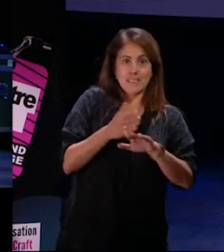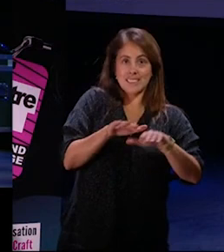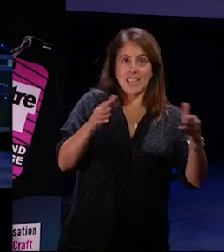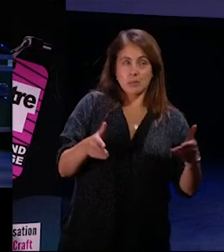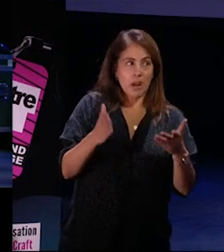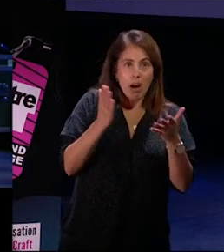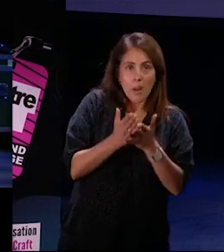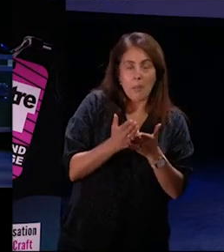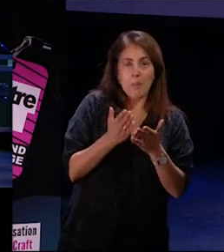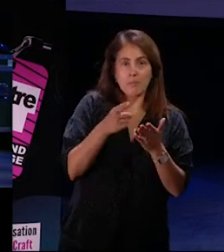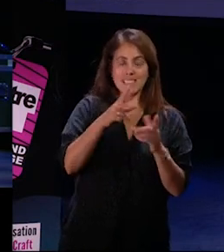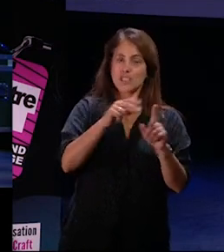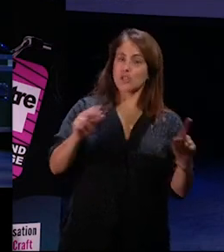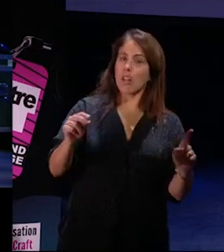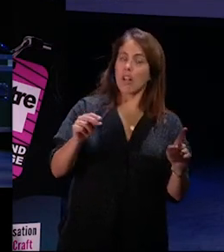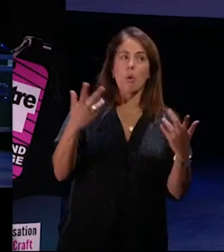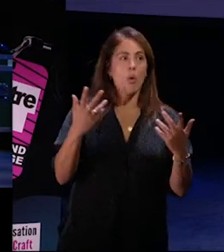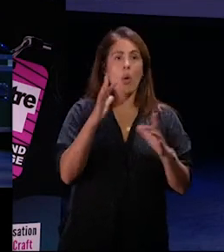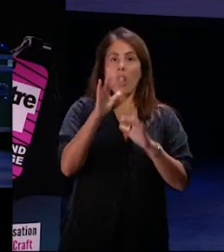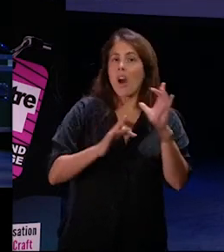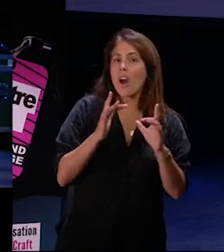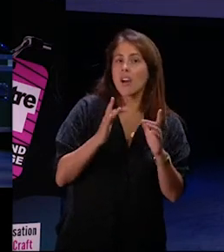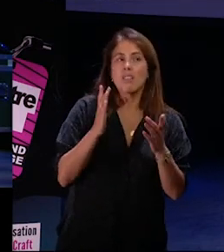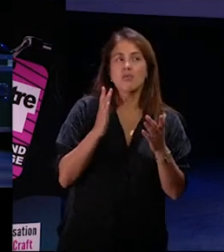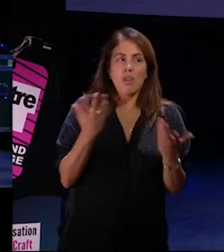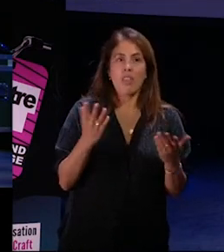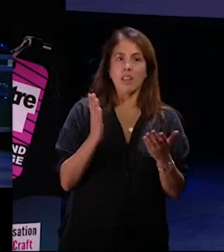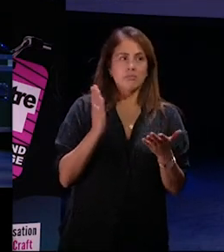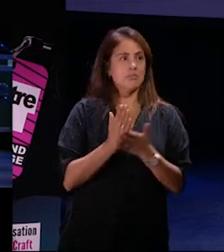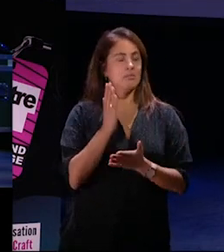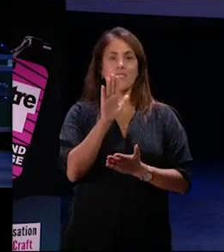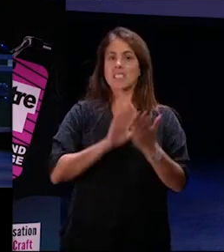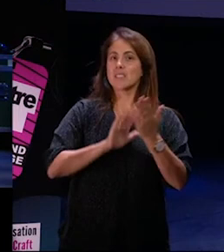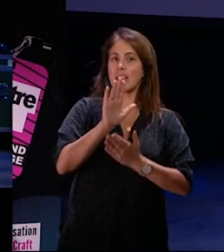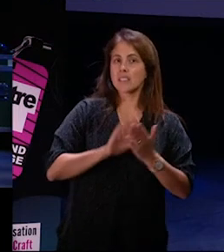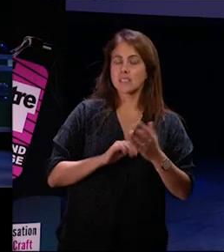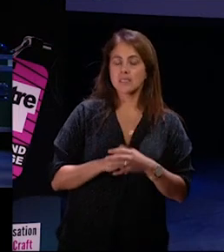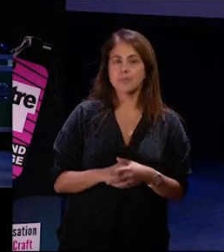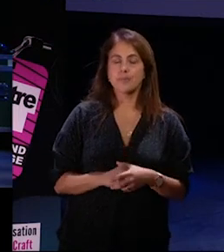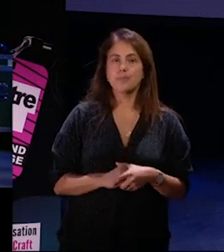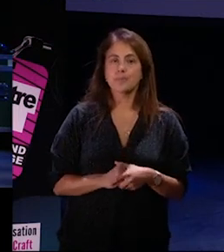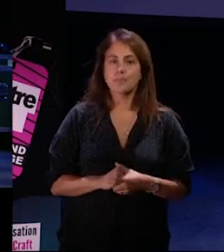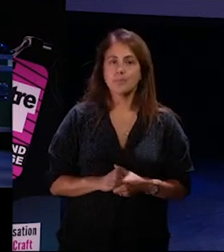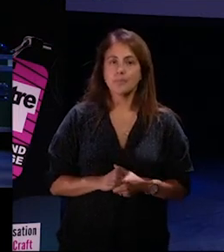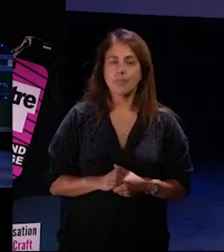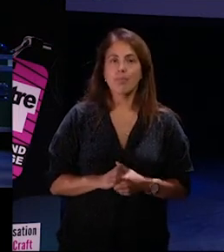all happening in digital or an online world rather than actually physically happening within the space itself. So